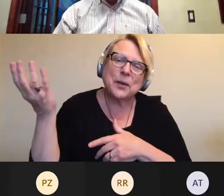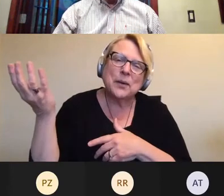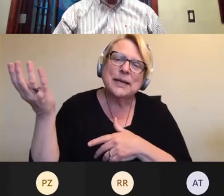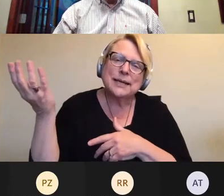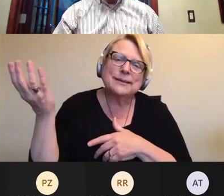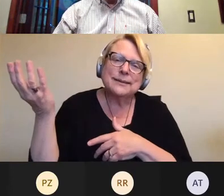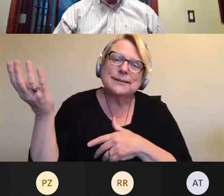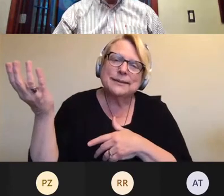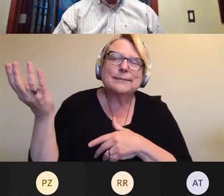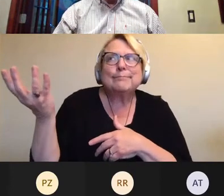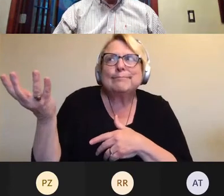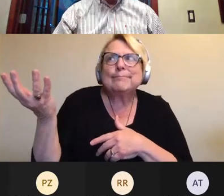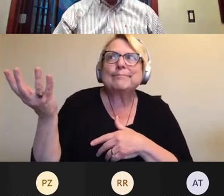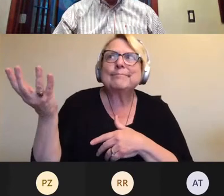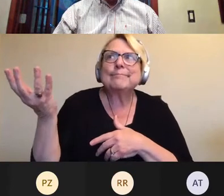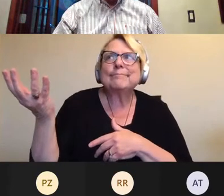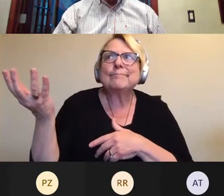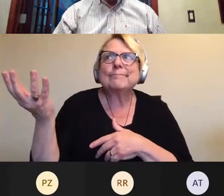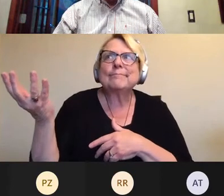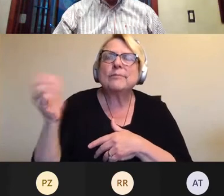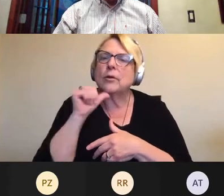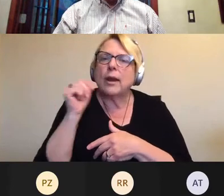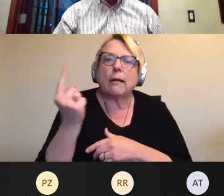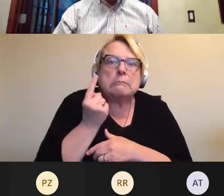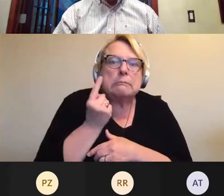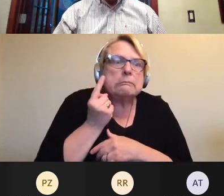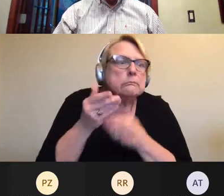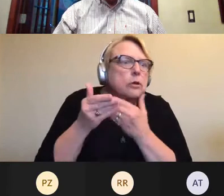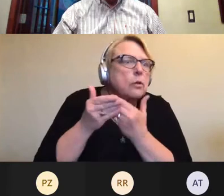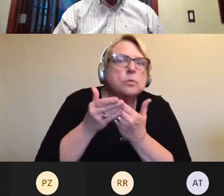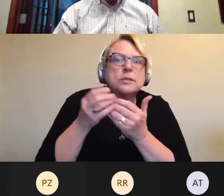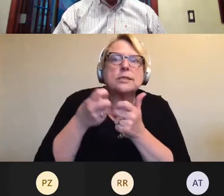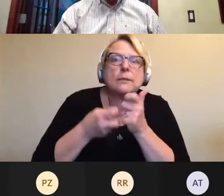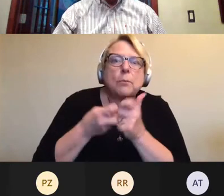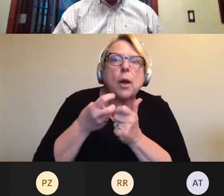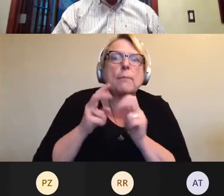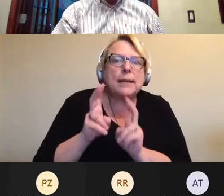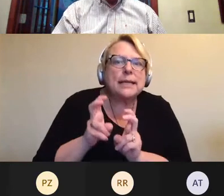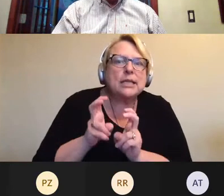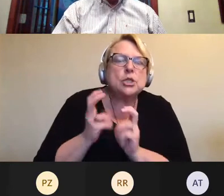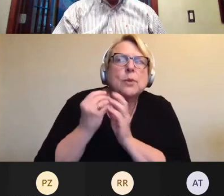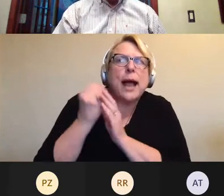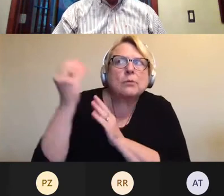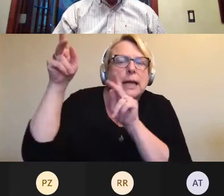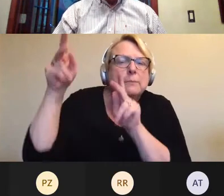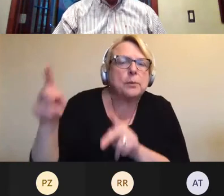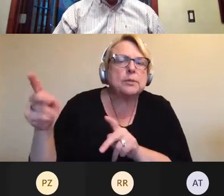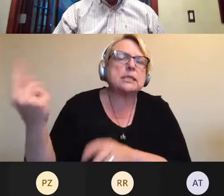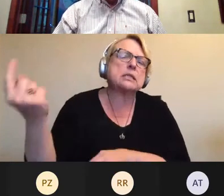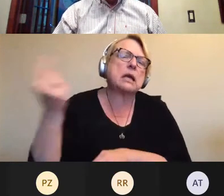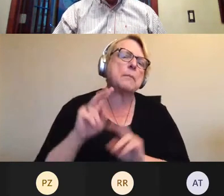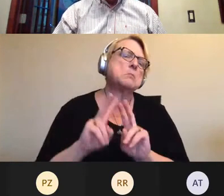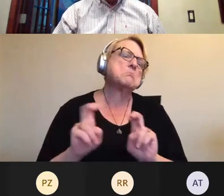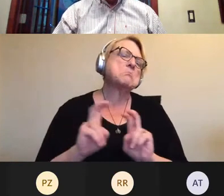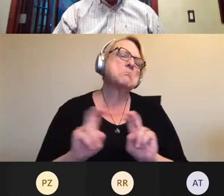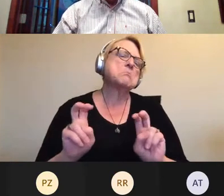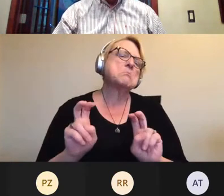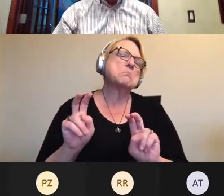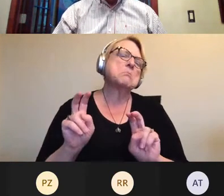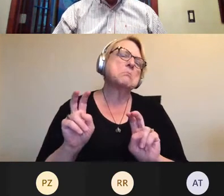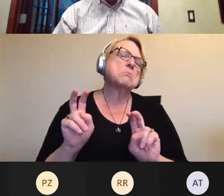right up on in your community or right up on the problem or issue, kind of look at everything sort of from